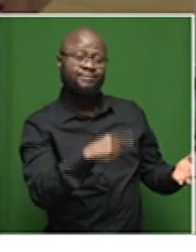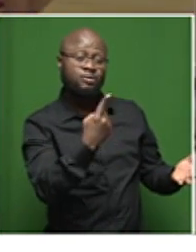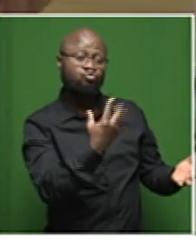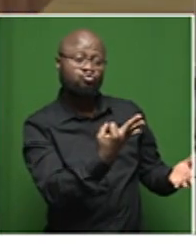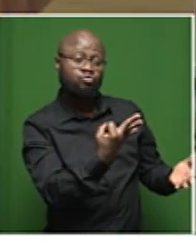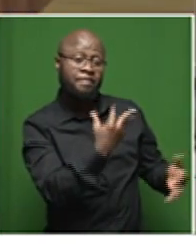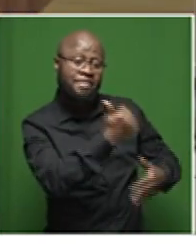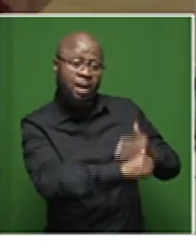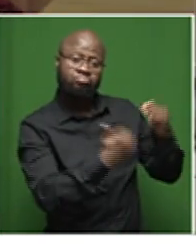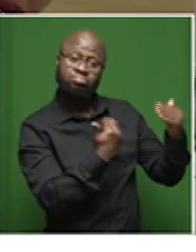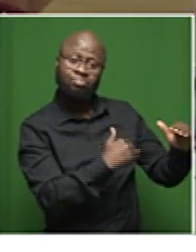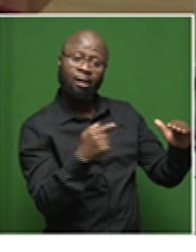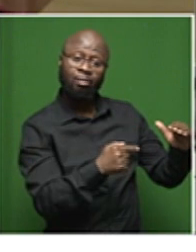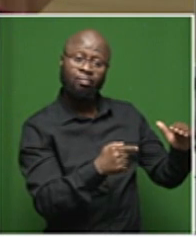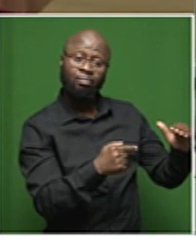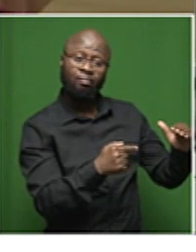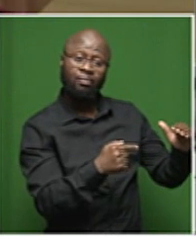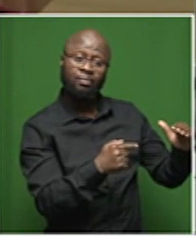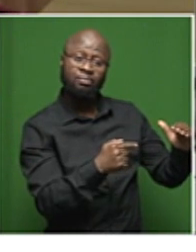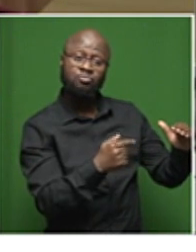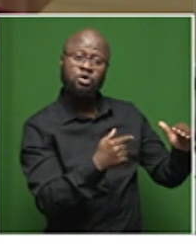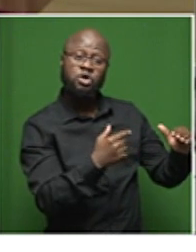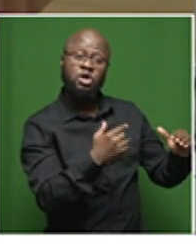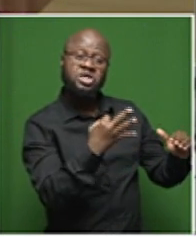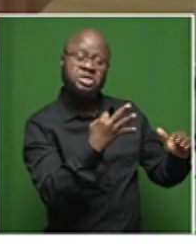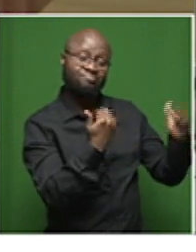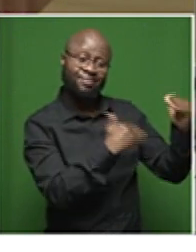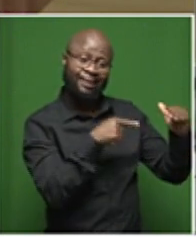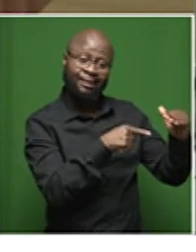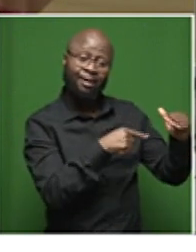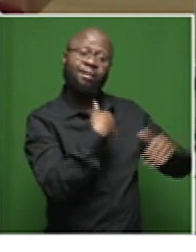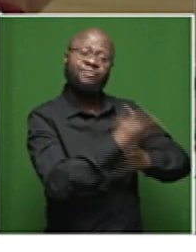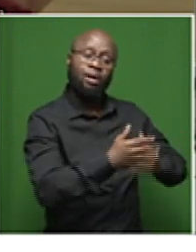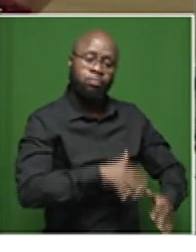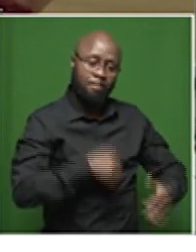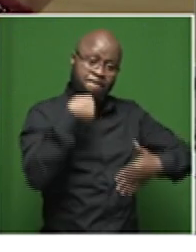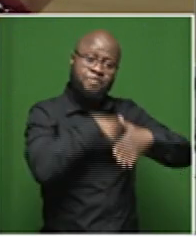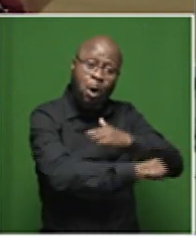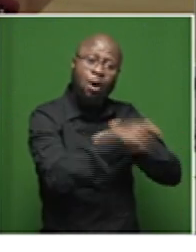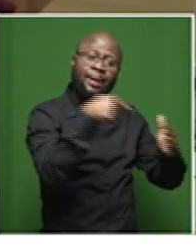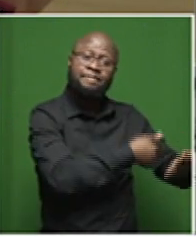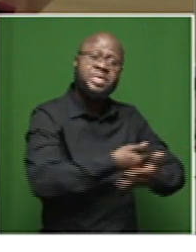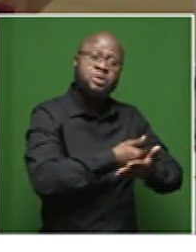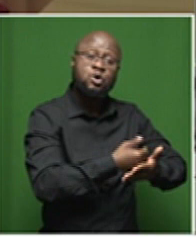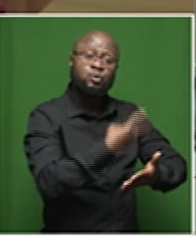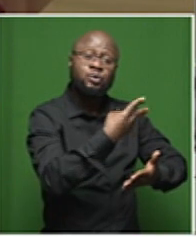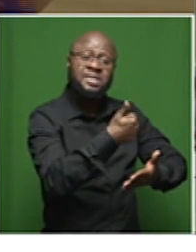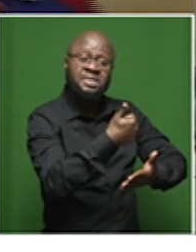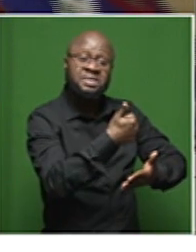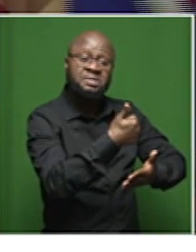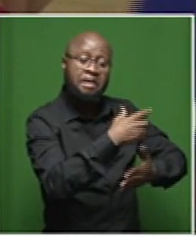second trimester to third trimester. And after that, after delivery, 6 to 12 weeks after that, it